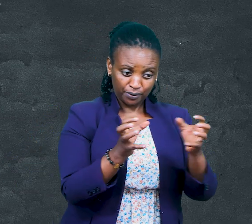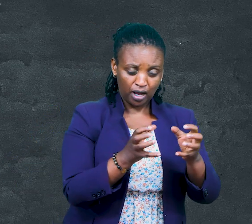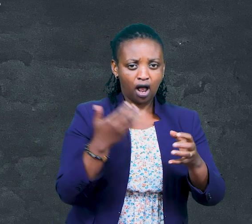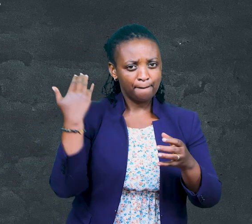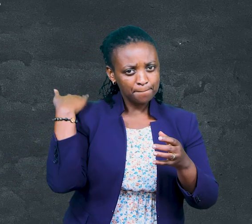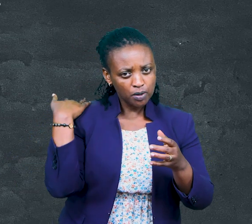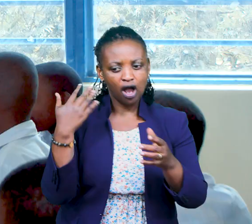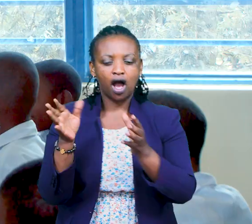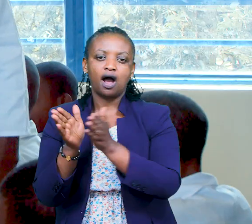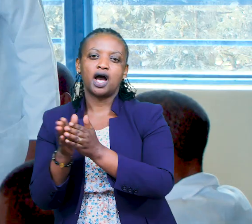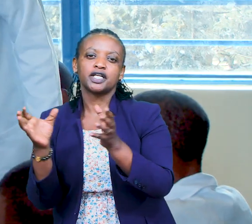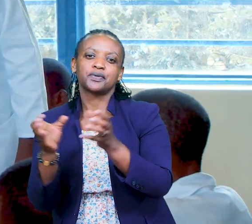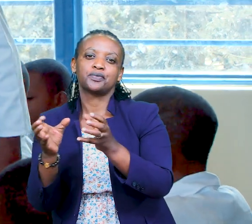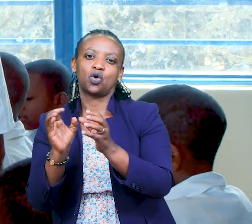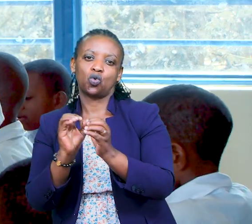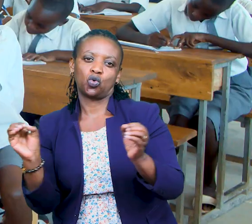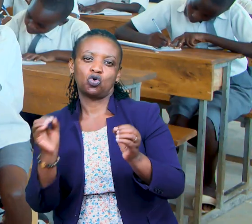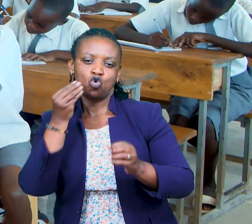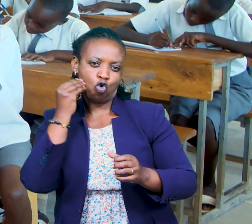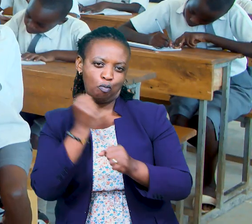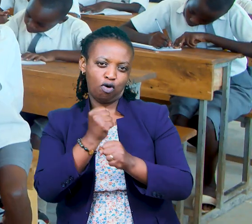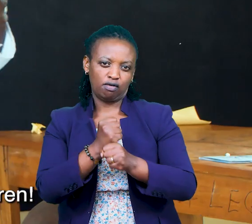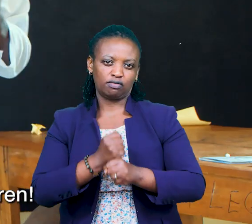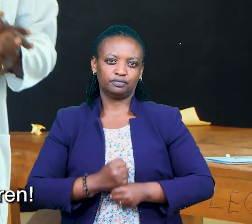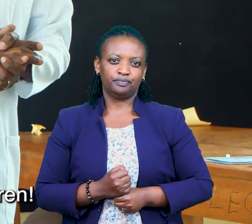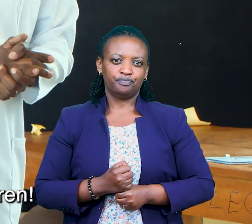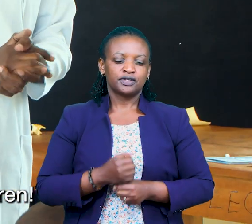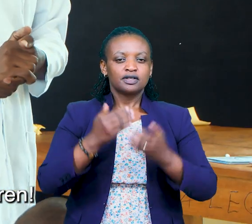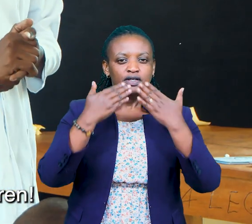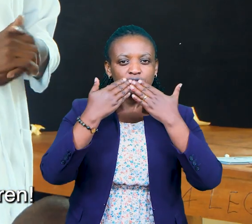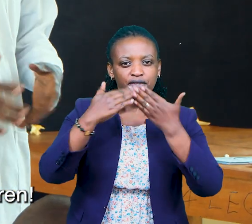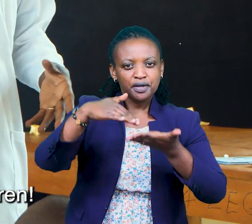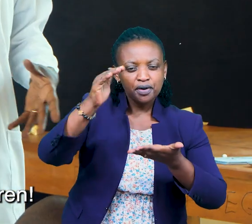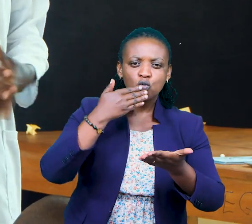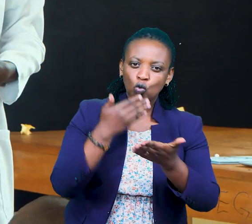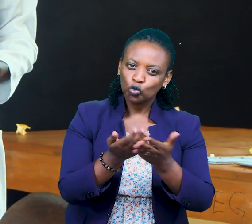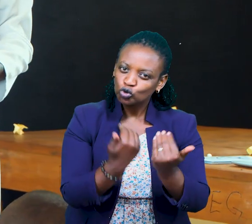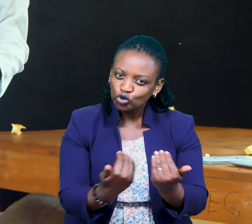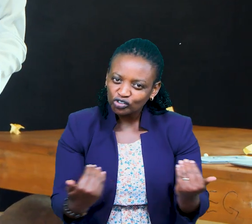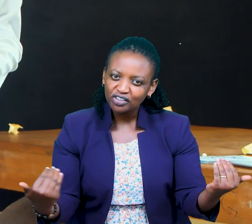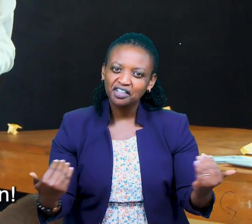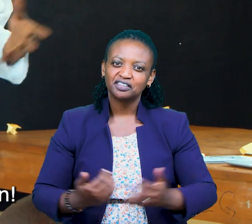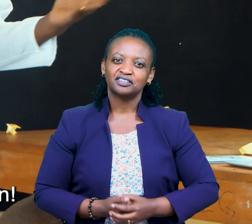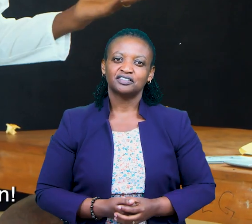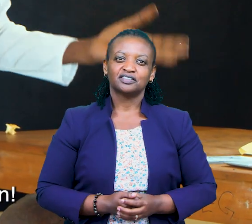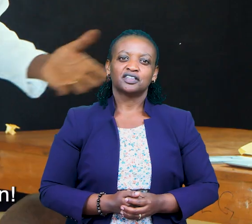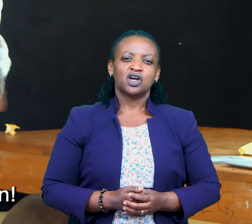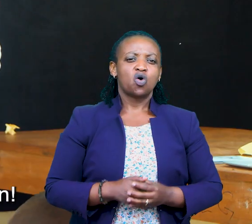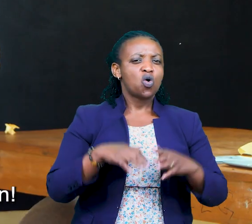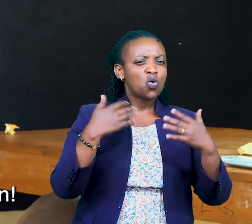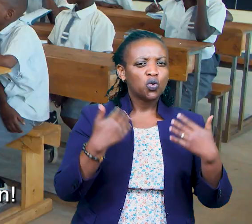a backbone. You write the homework. Thank you so much for being good children. You've been